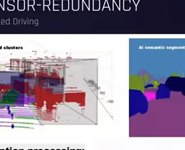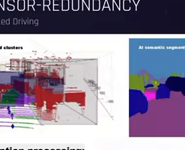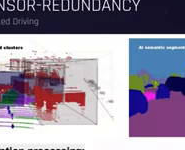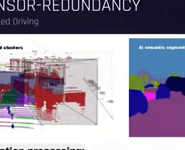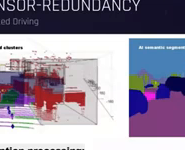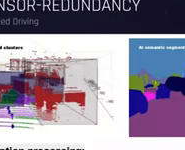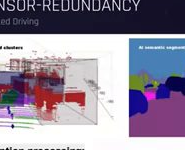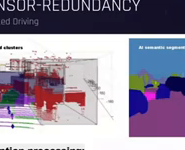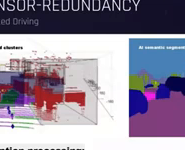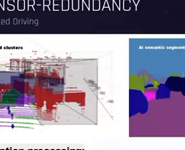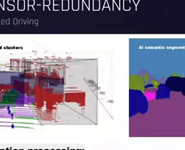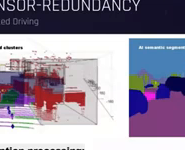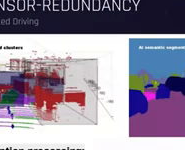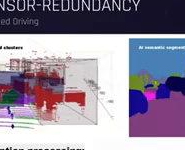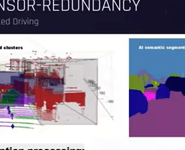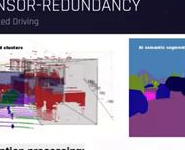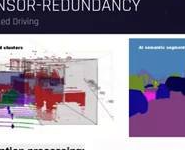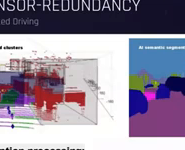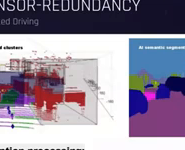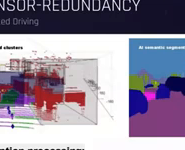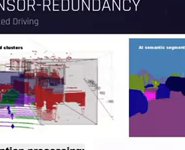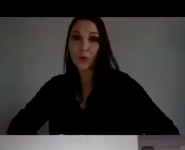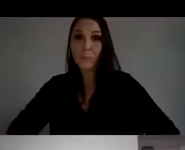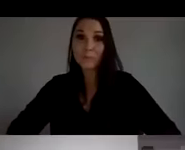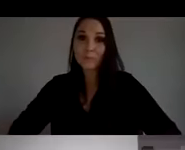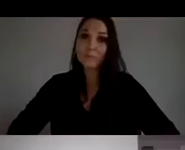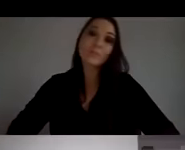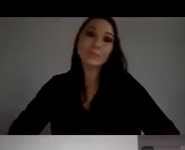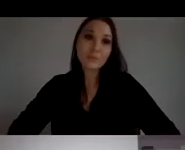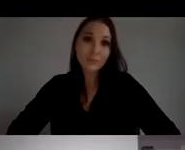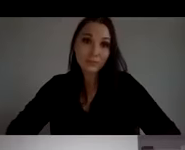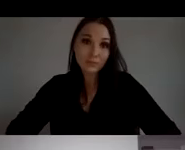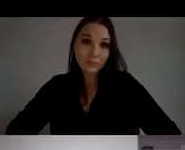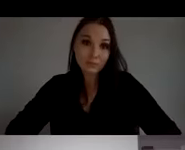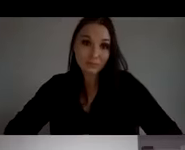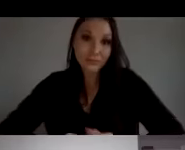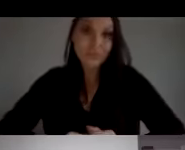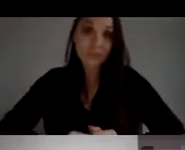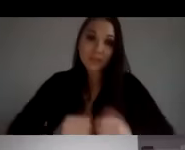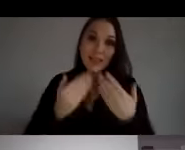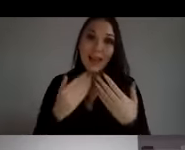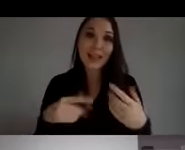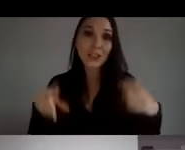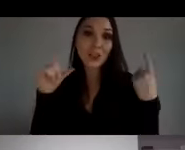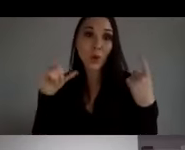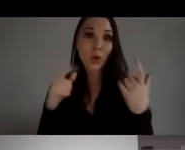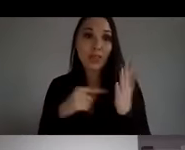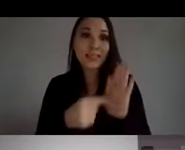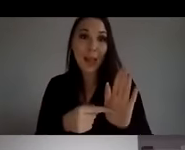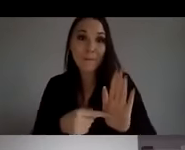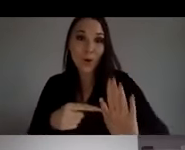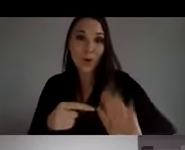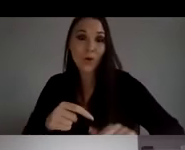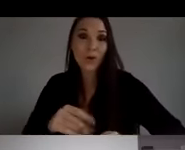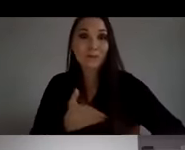is what I wanted to show here. Excellent. Thanks, Stefan. Really cool demo. Juta, do we have you back?